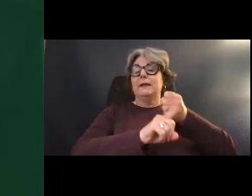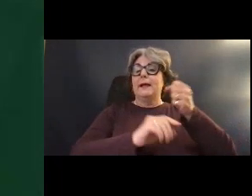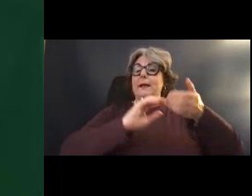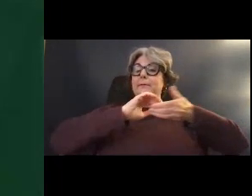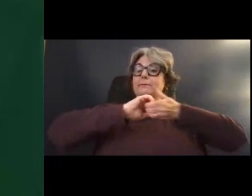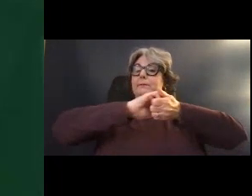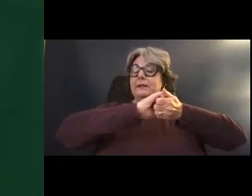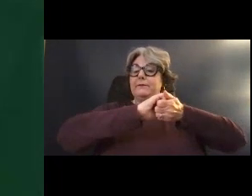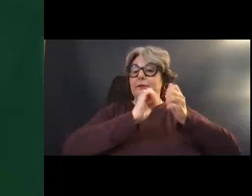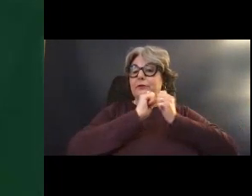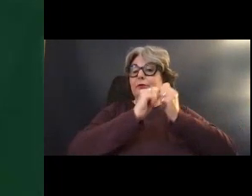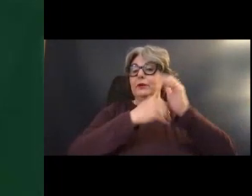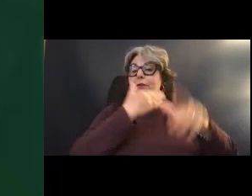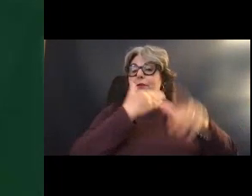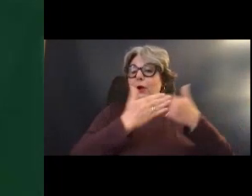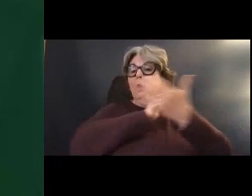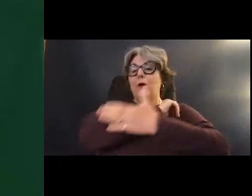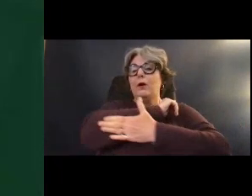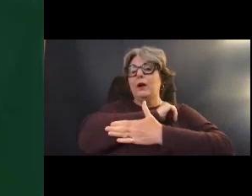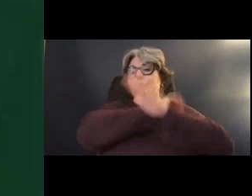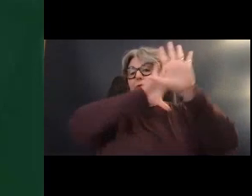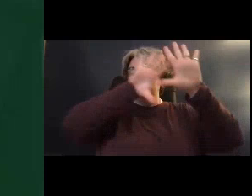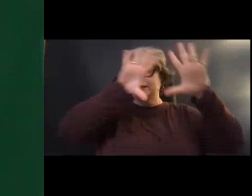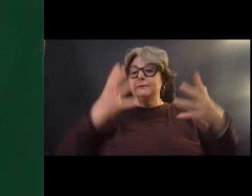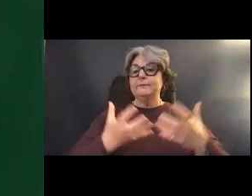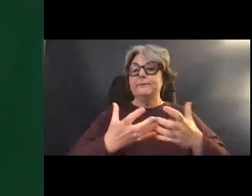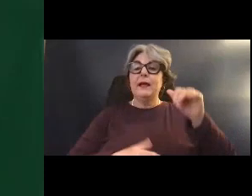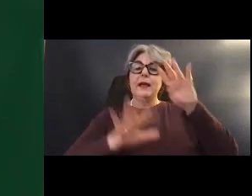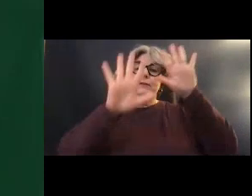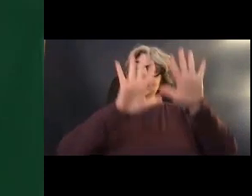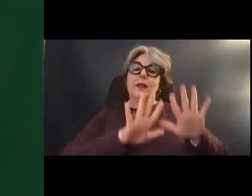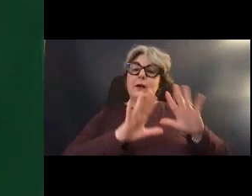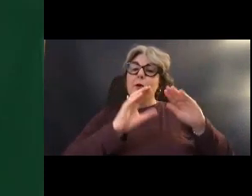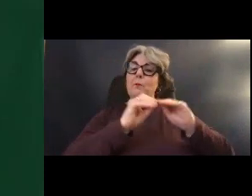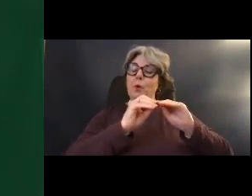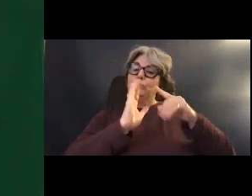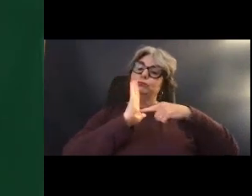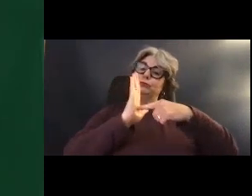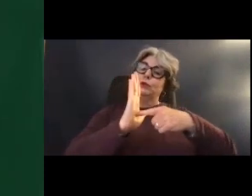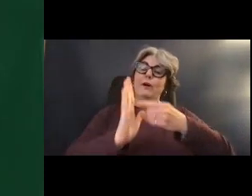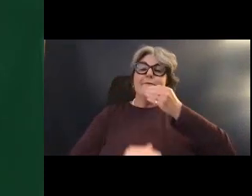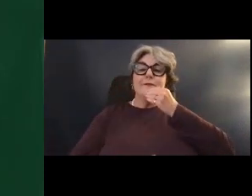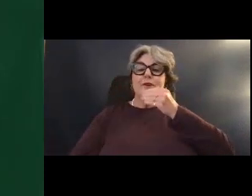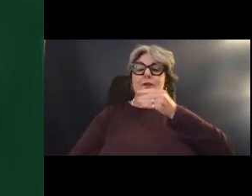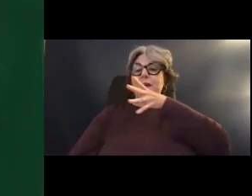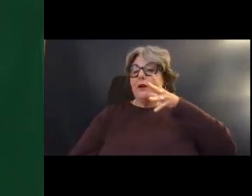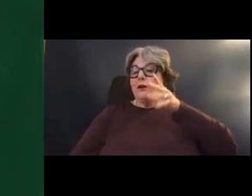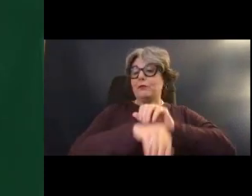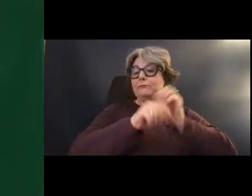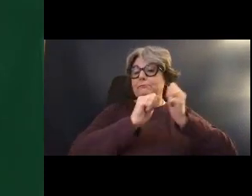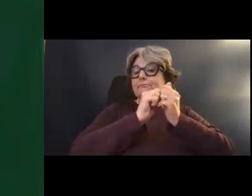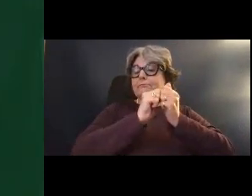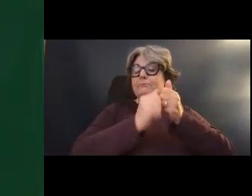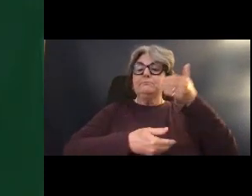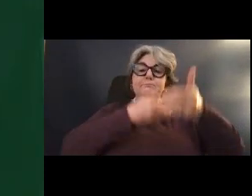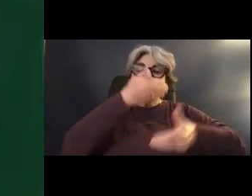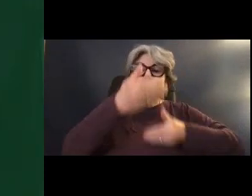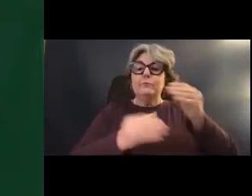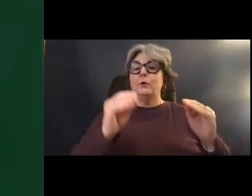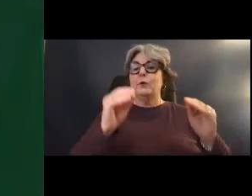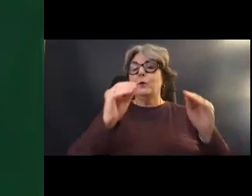climate action in all countries. Aim for Climate seeks to raise the profile of food and agriculture to build momentum for